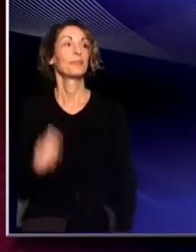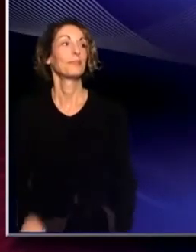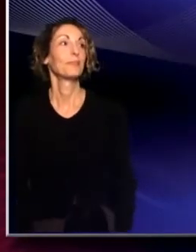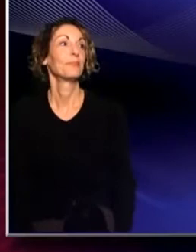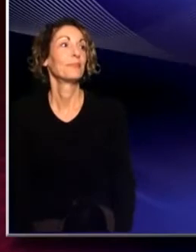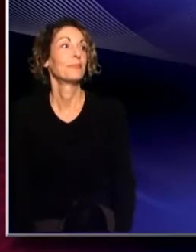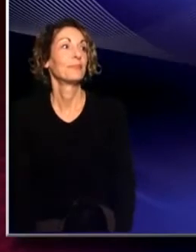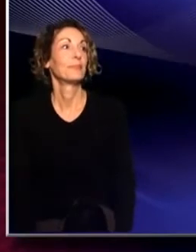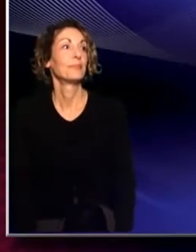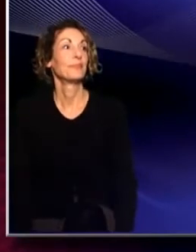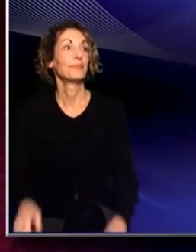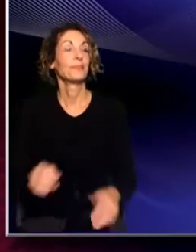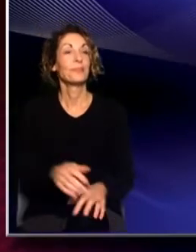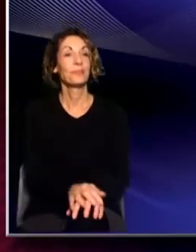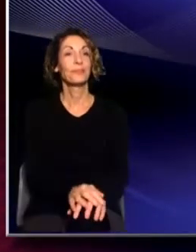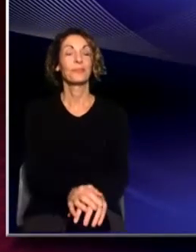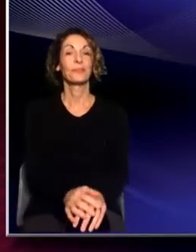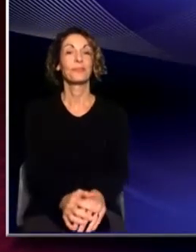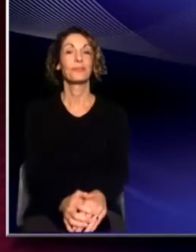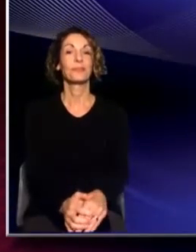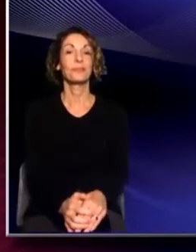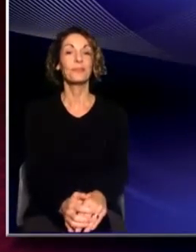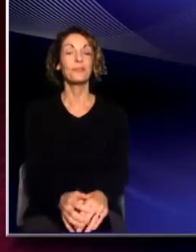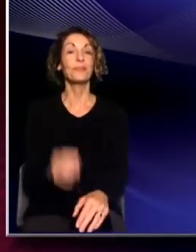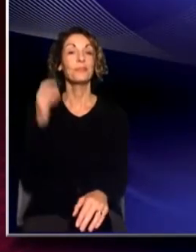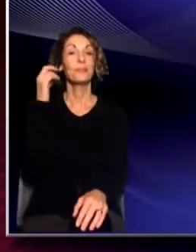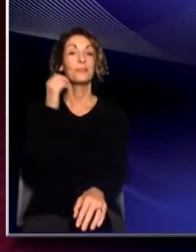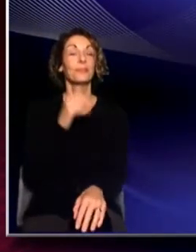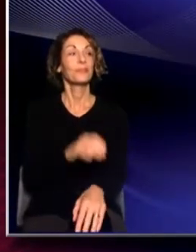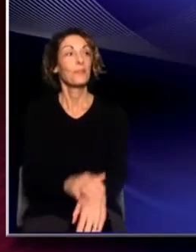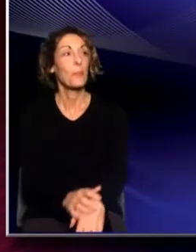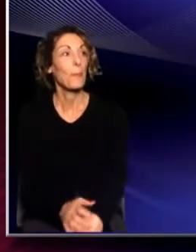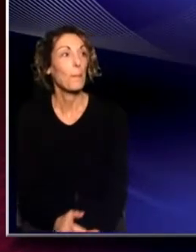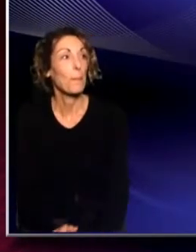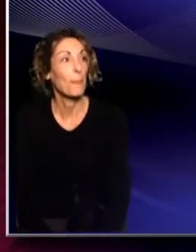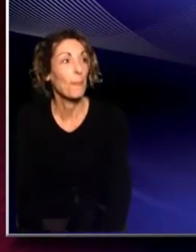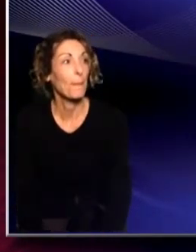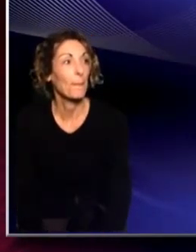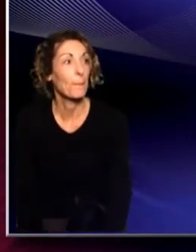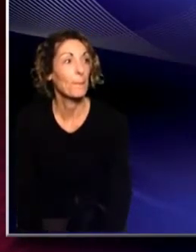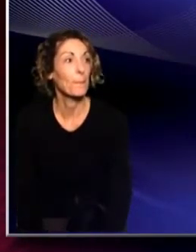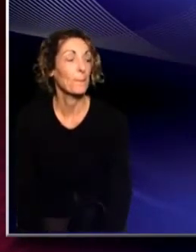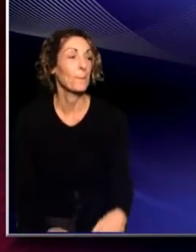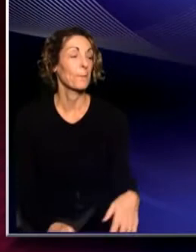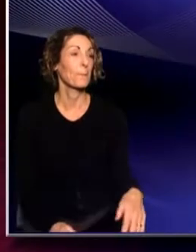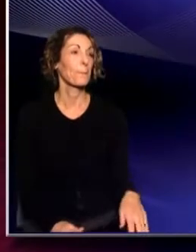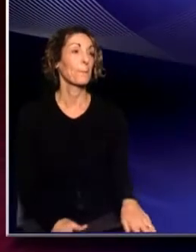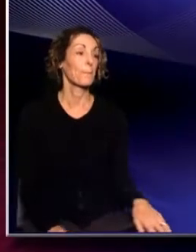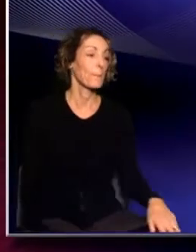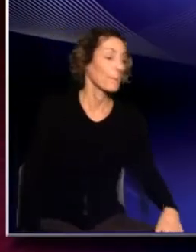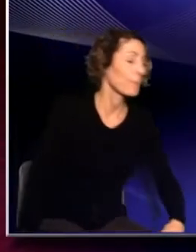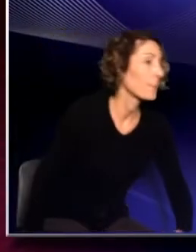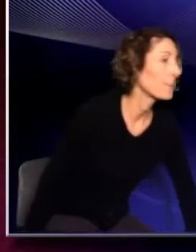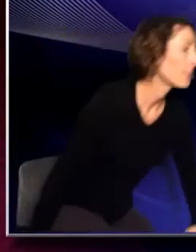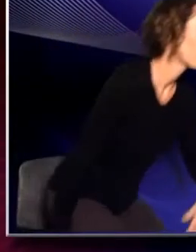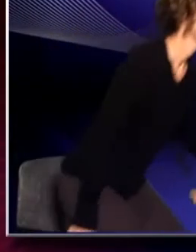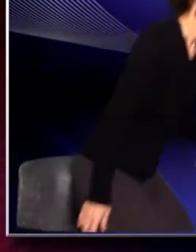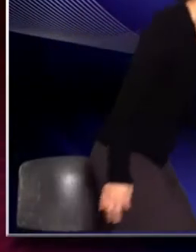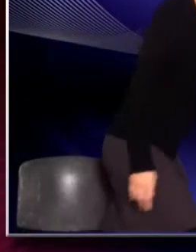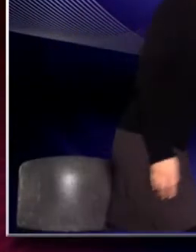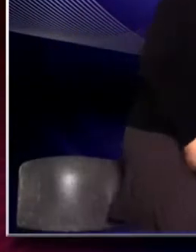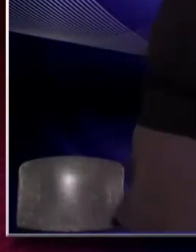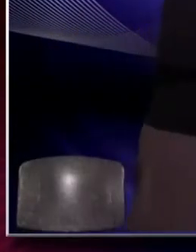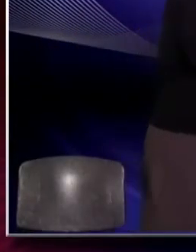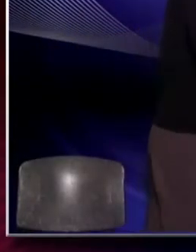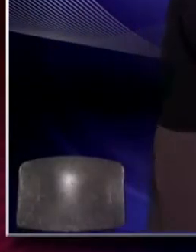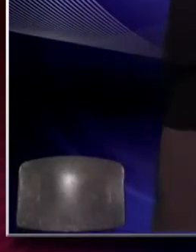The reason why we went ahead and competed in this competition was because we have a passion, not just for the